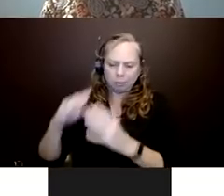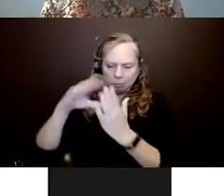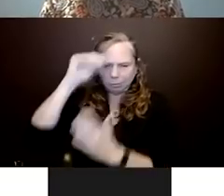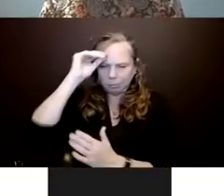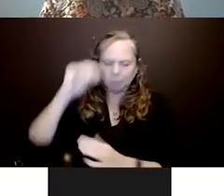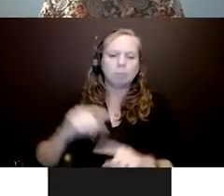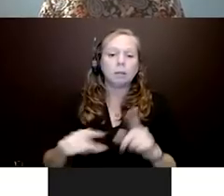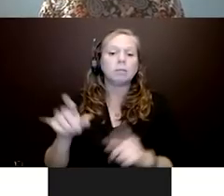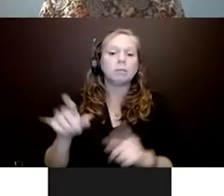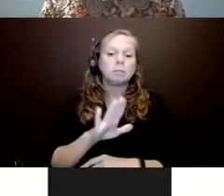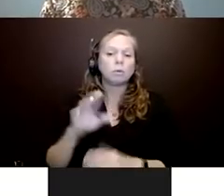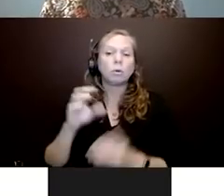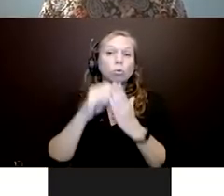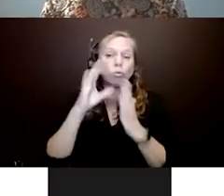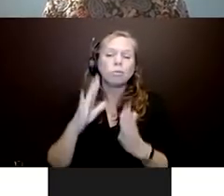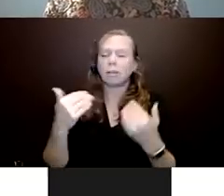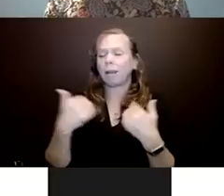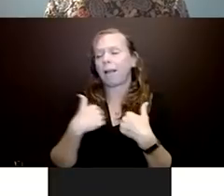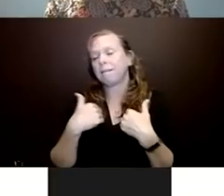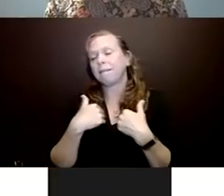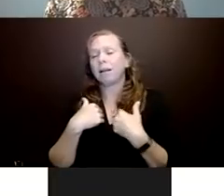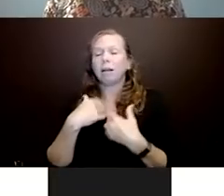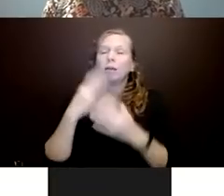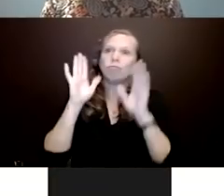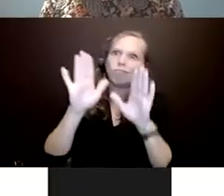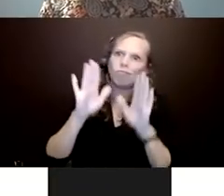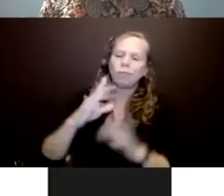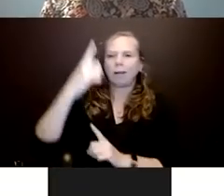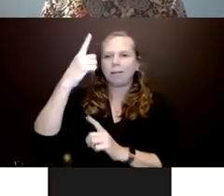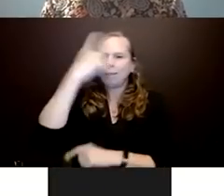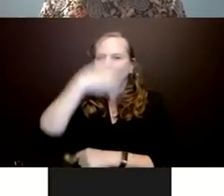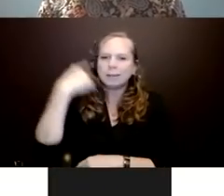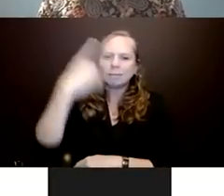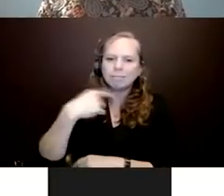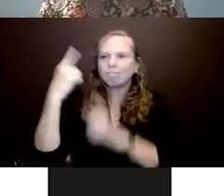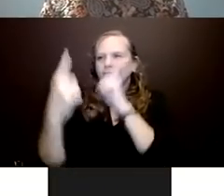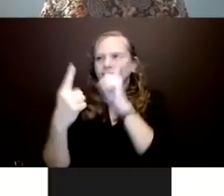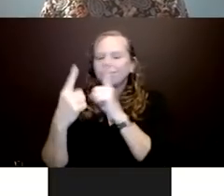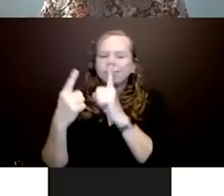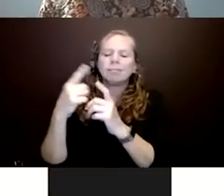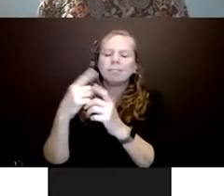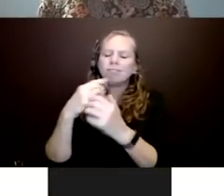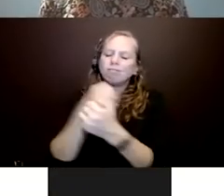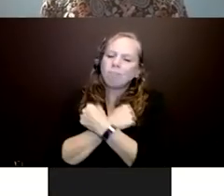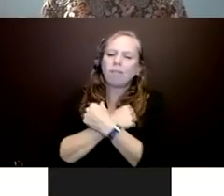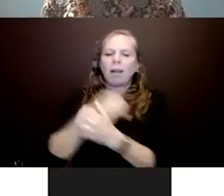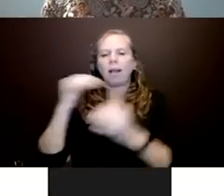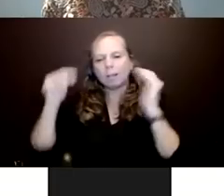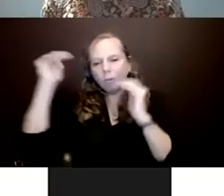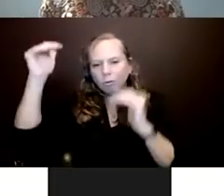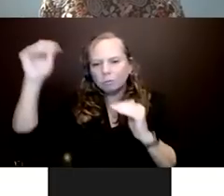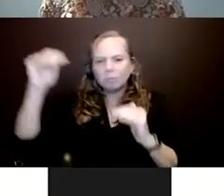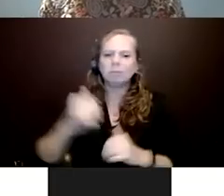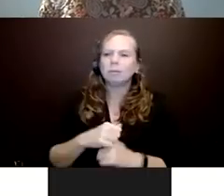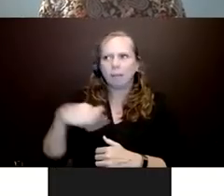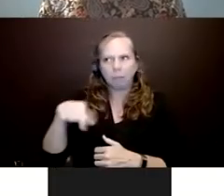student will have those wonderful face-to-face interactions with a caring adult that they've grown to expect and that